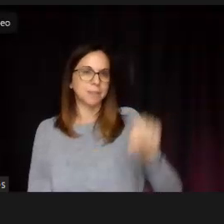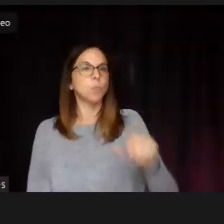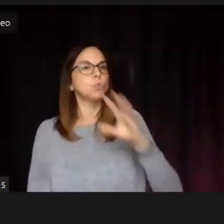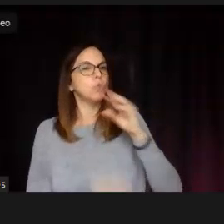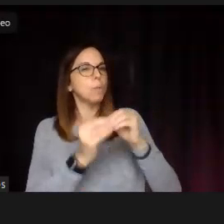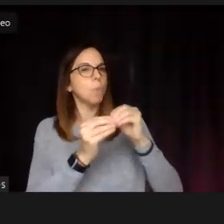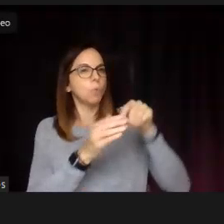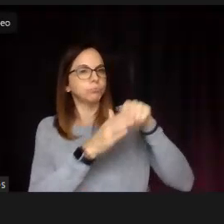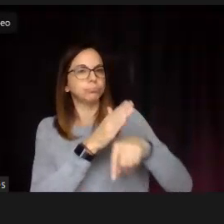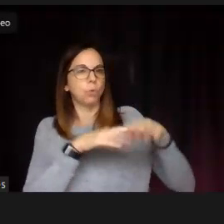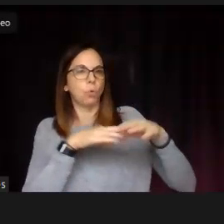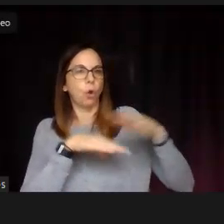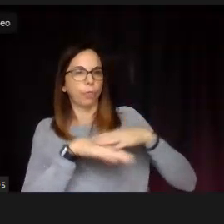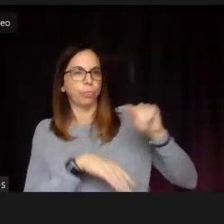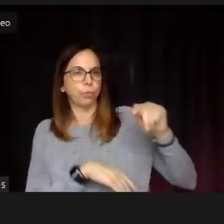Thursday.